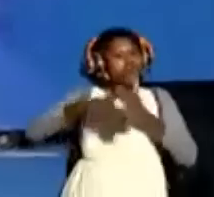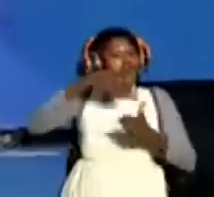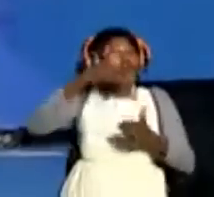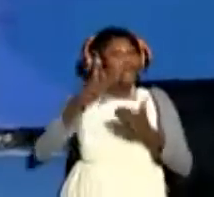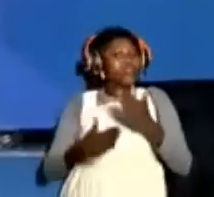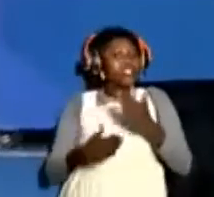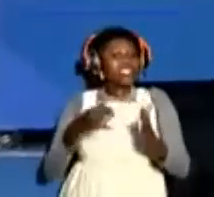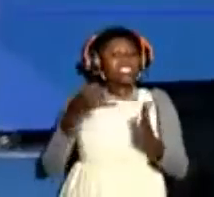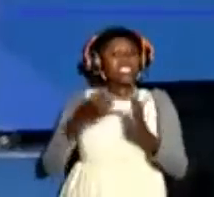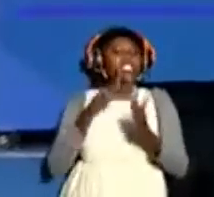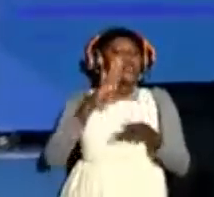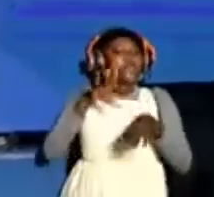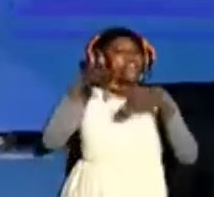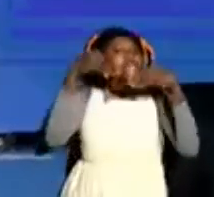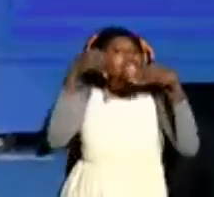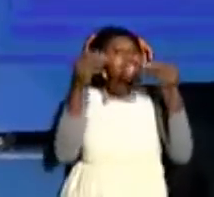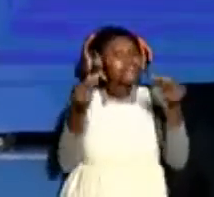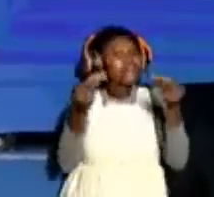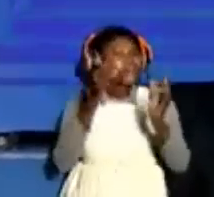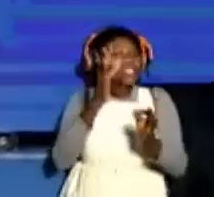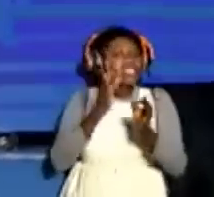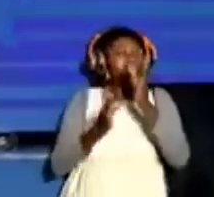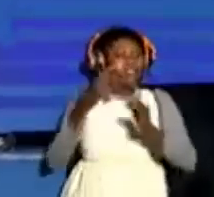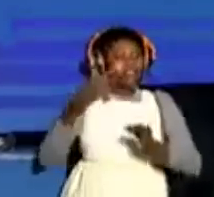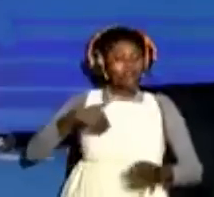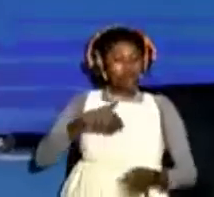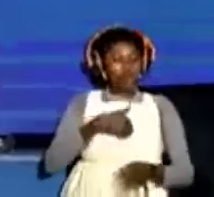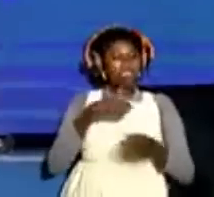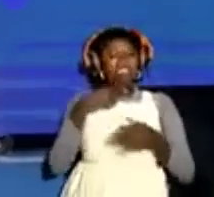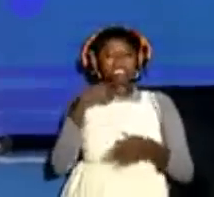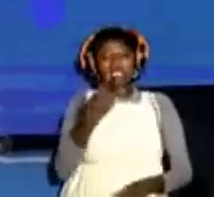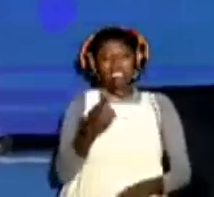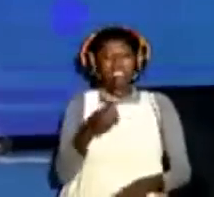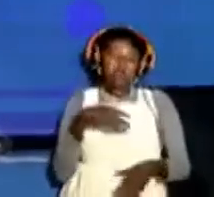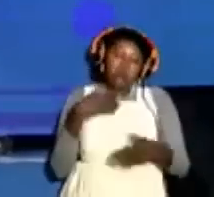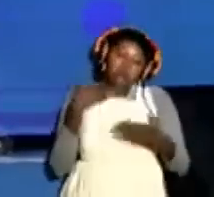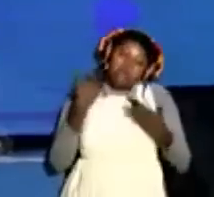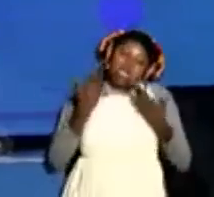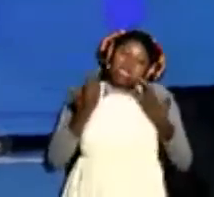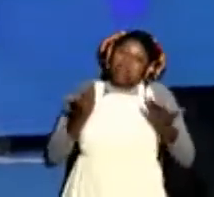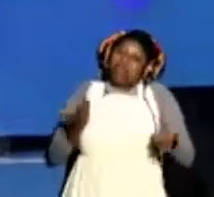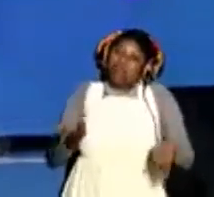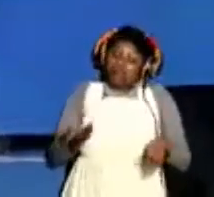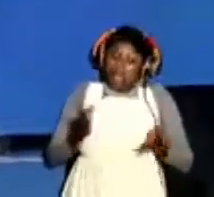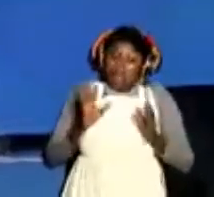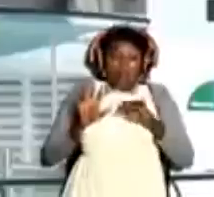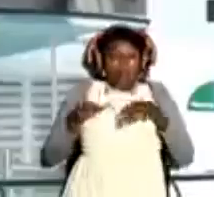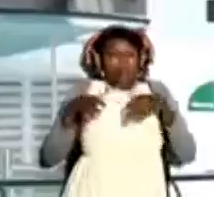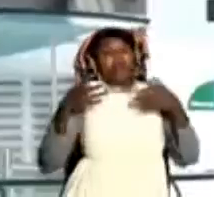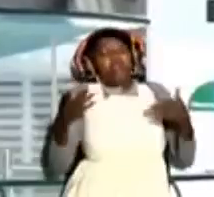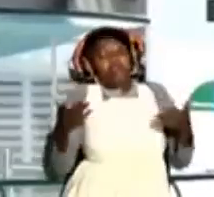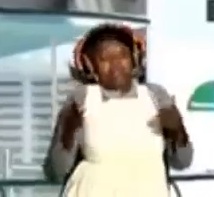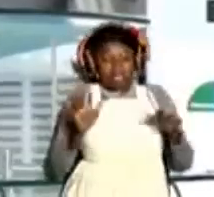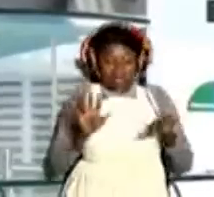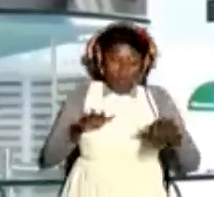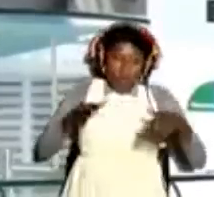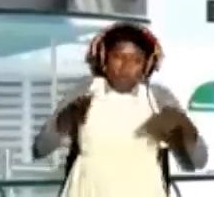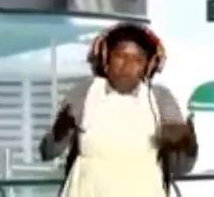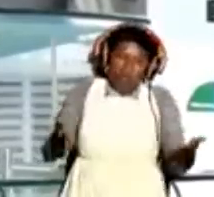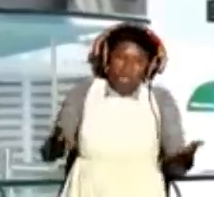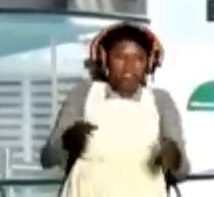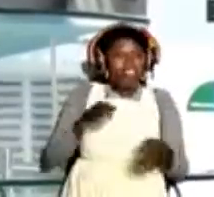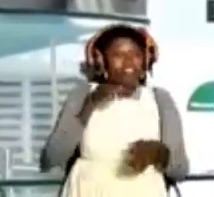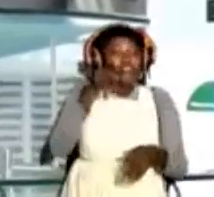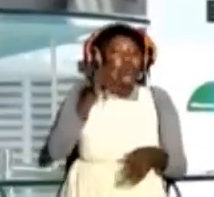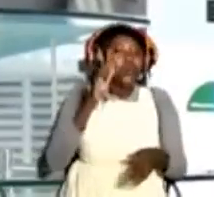it will be vague, if we begin by saying, nevertheless, nevertheless, nevertheless,